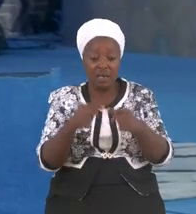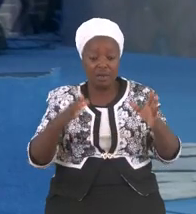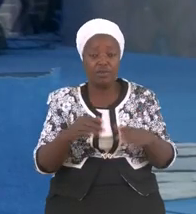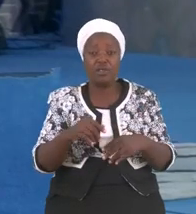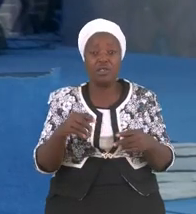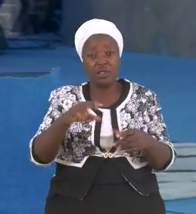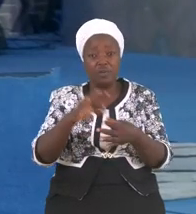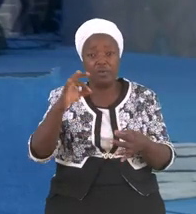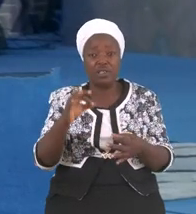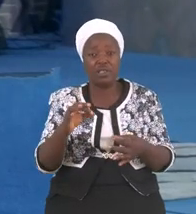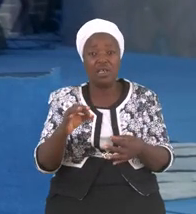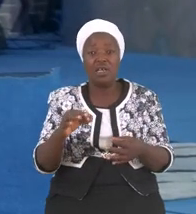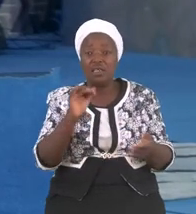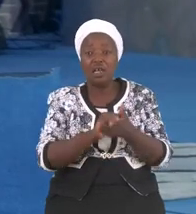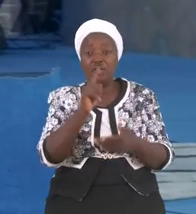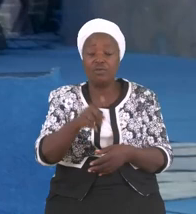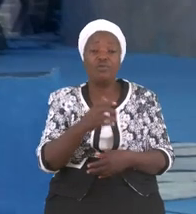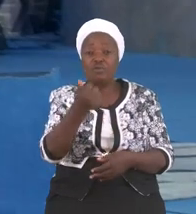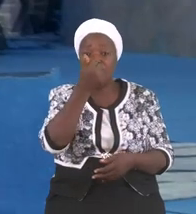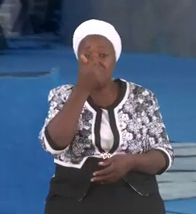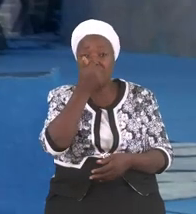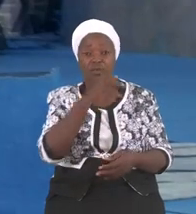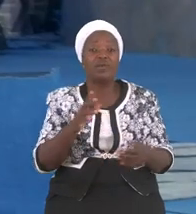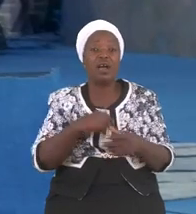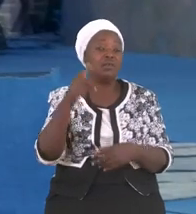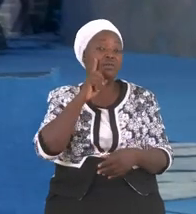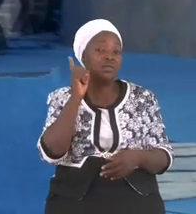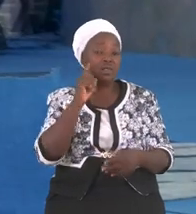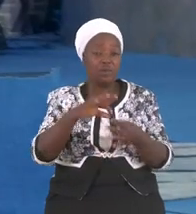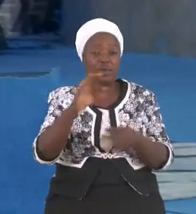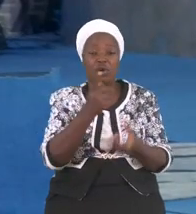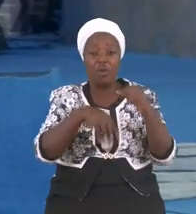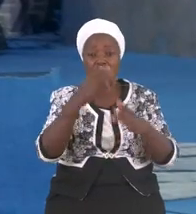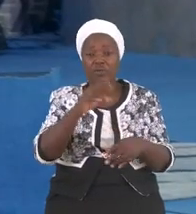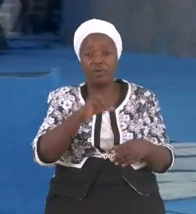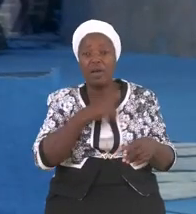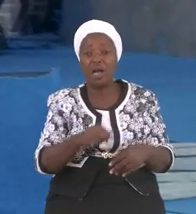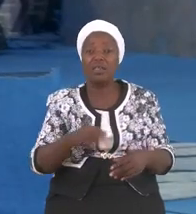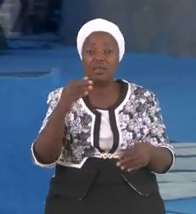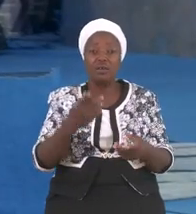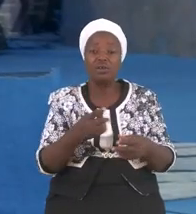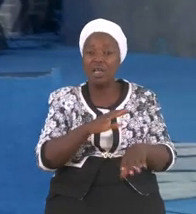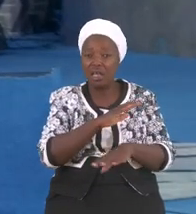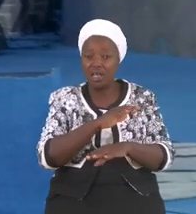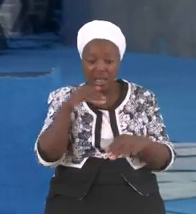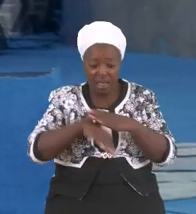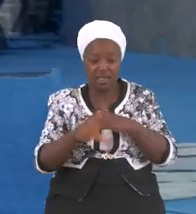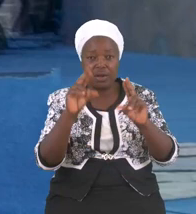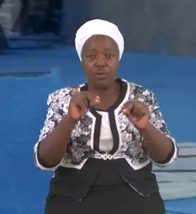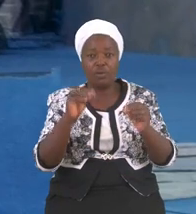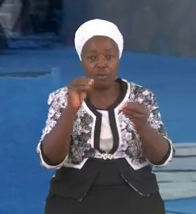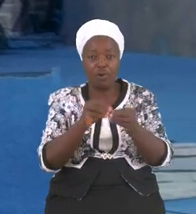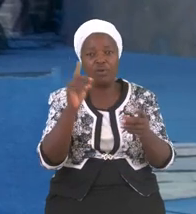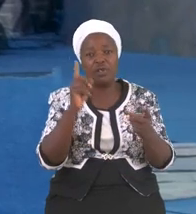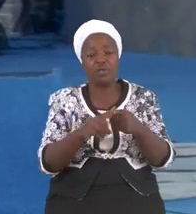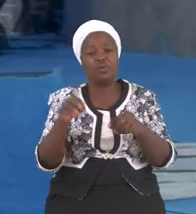I charge thee, come out of him and enter no more into him. That the command the Lord